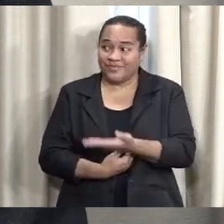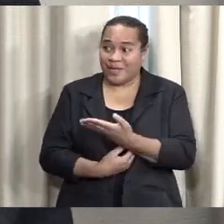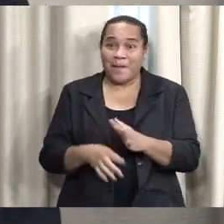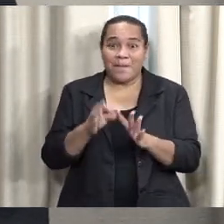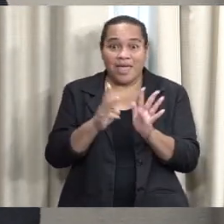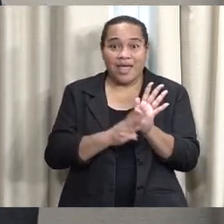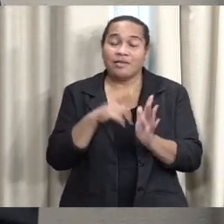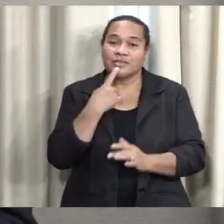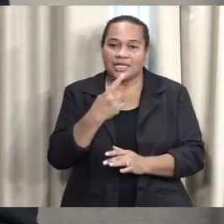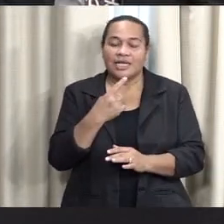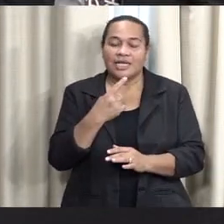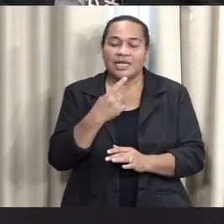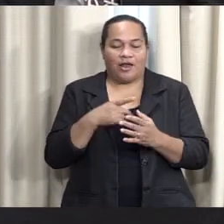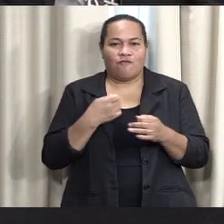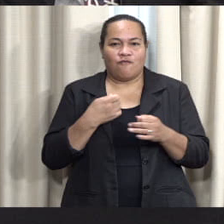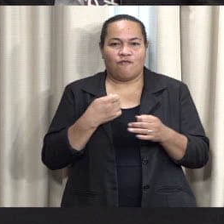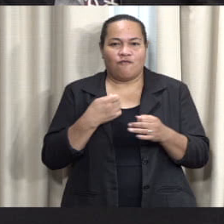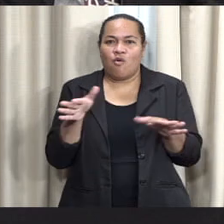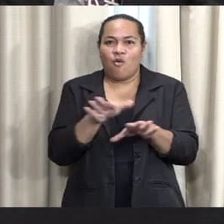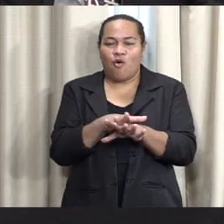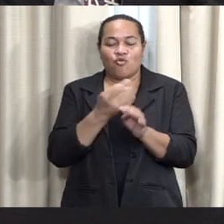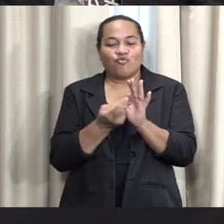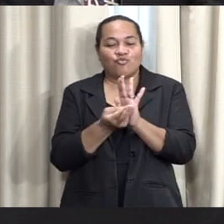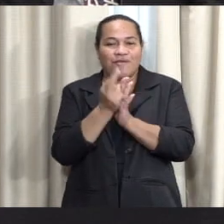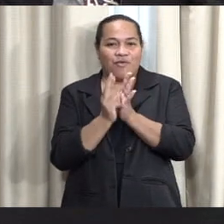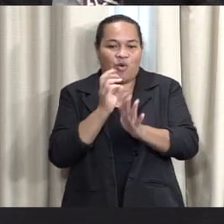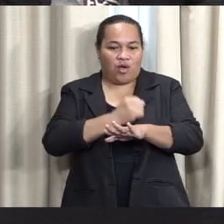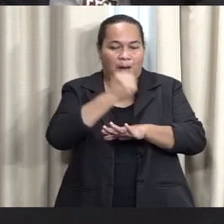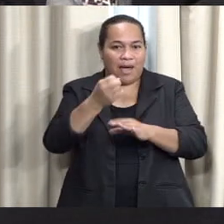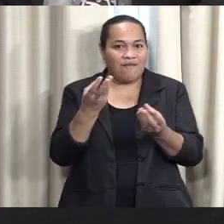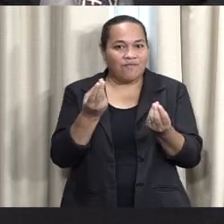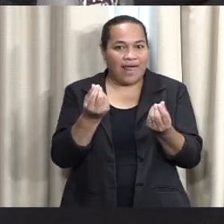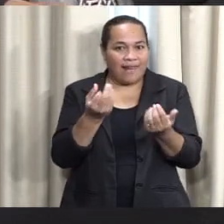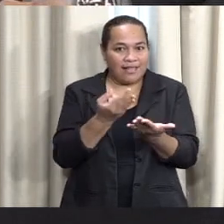Minister as part of our overall review of government finances.